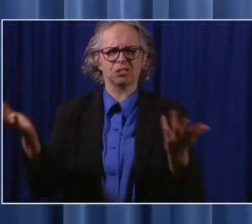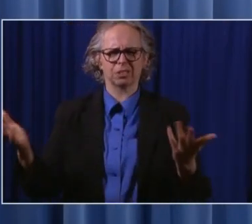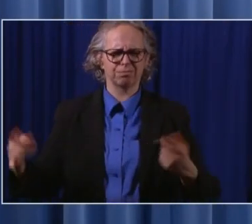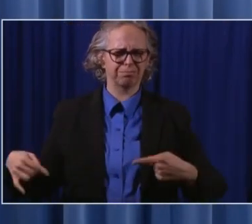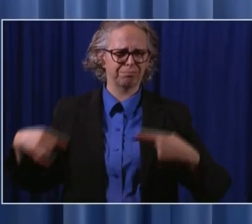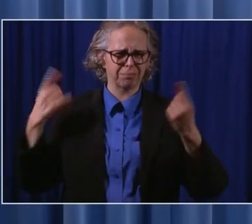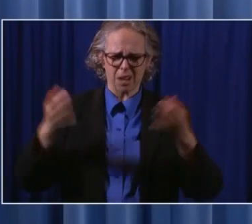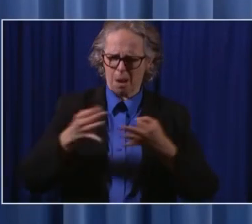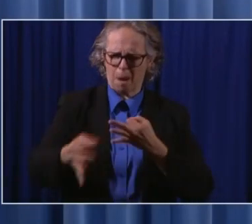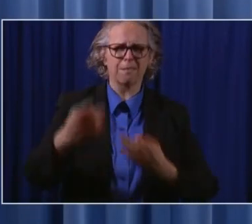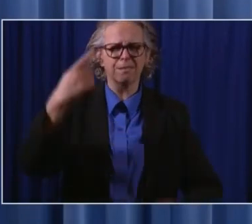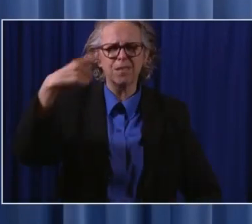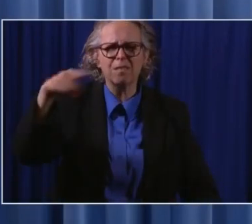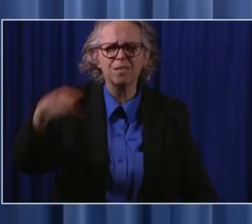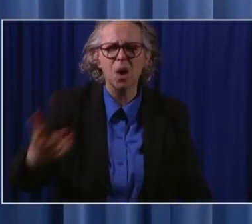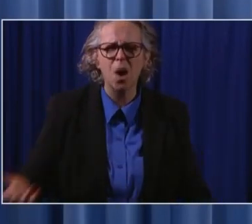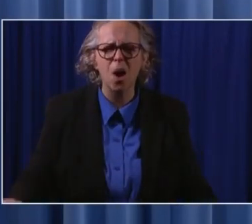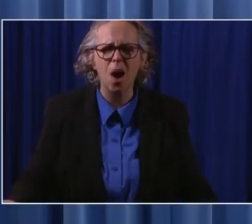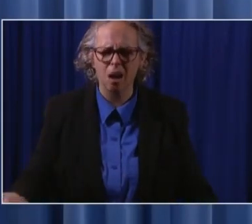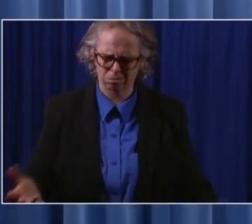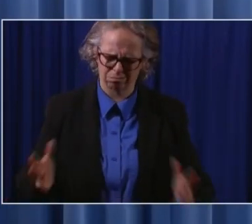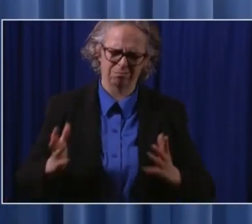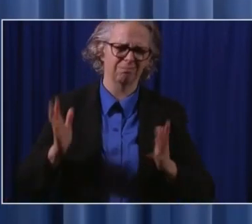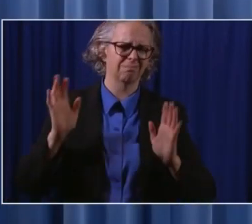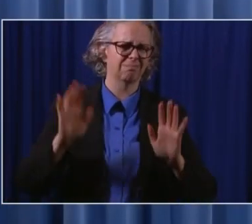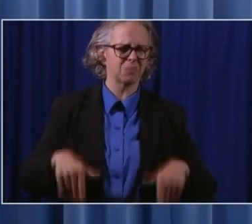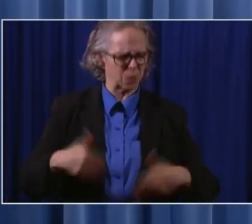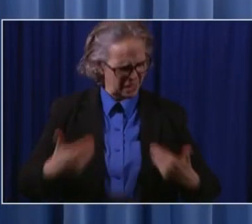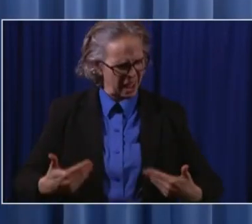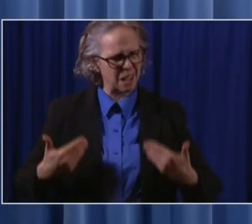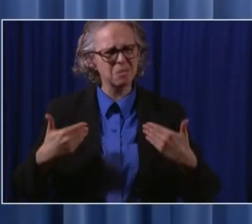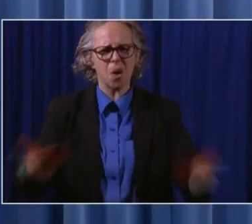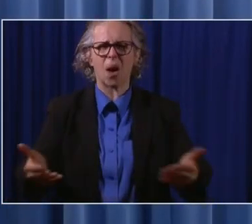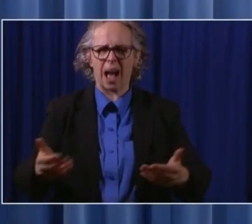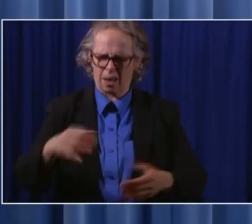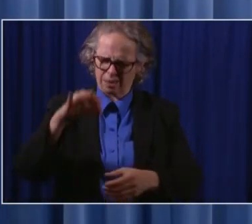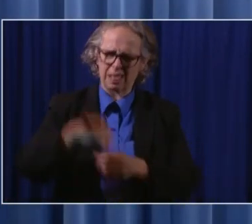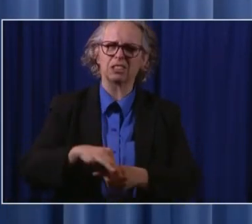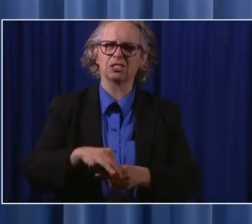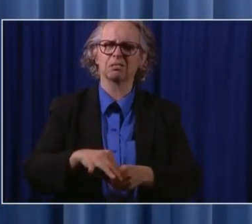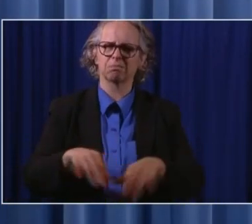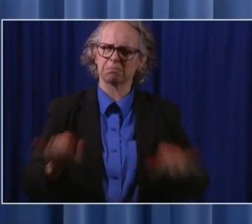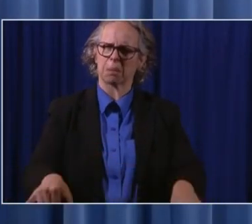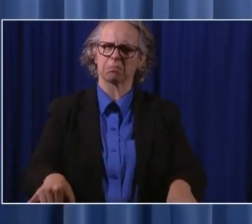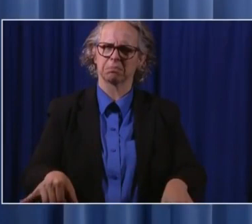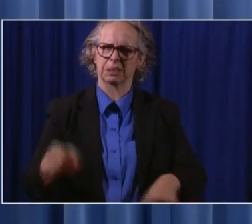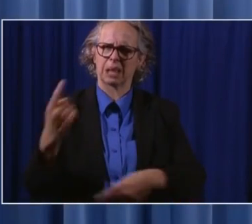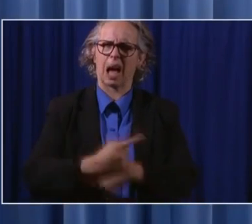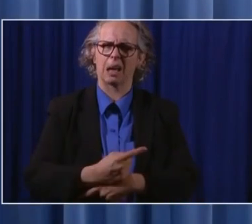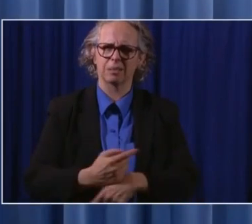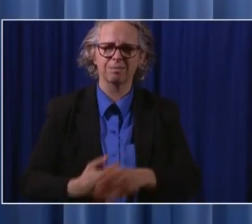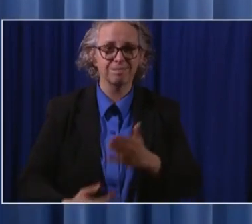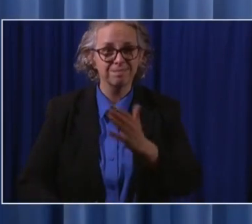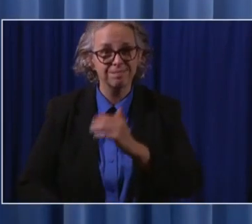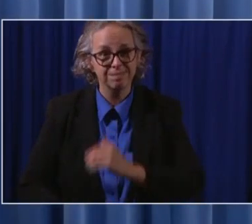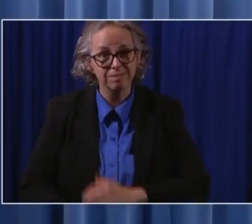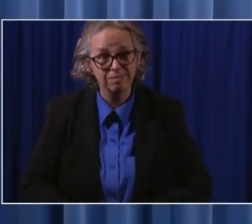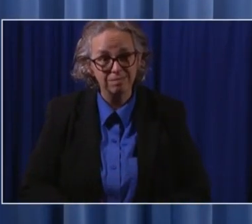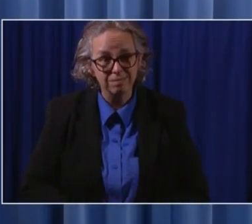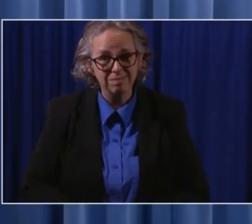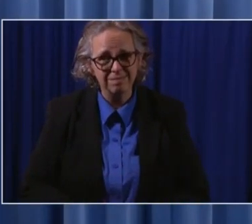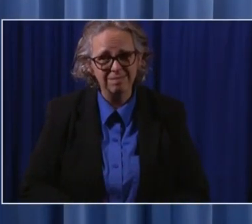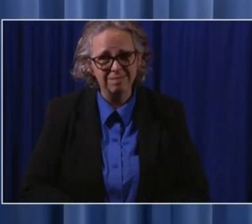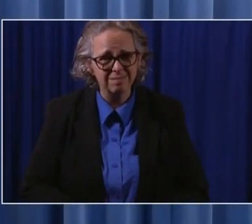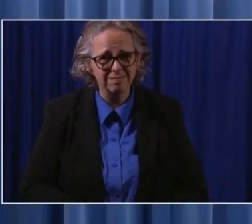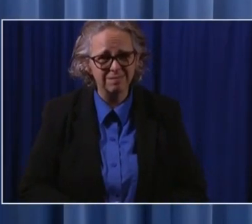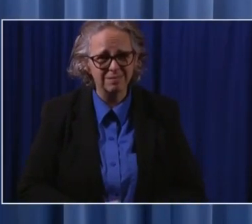not be held on that date. You know, this is not something that the president can